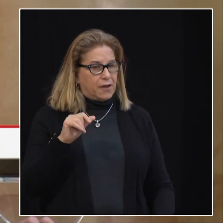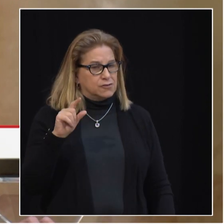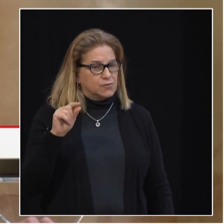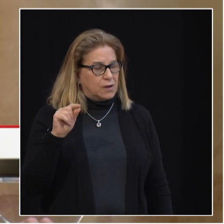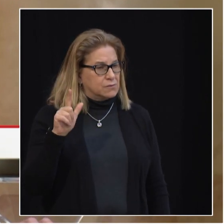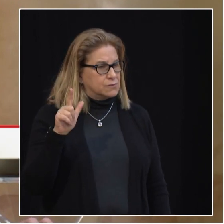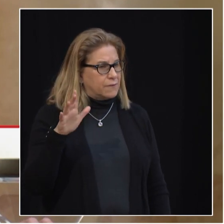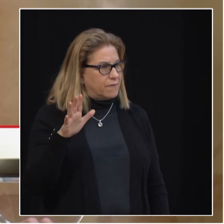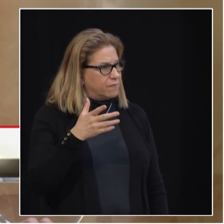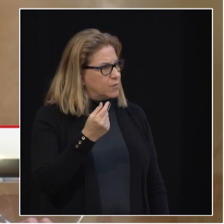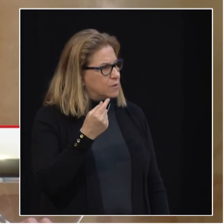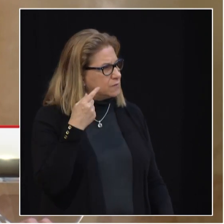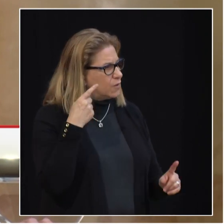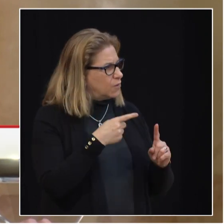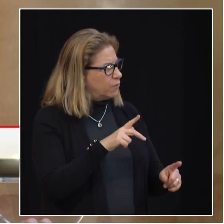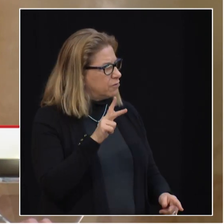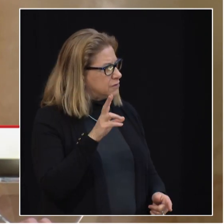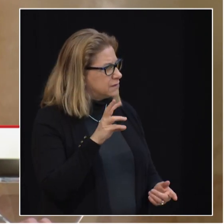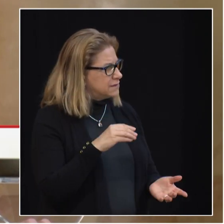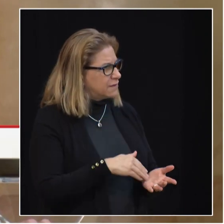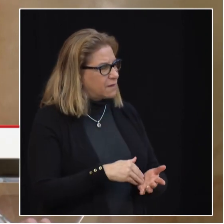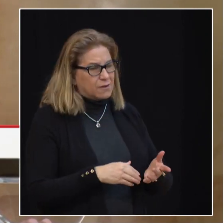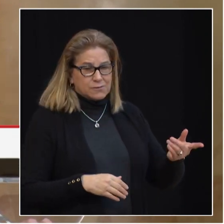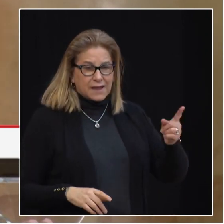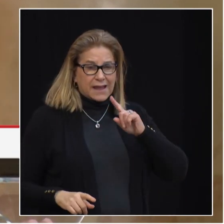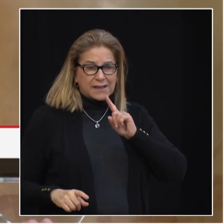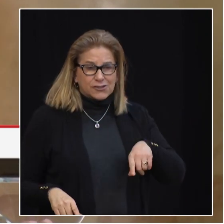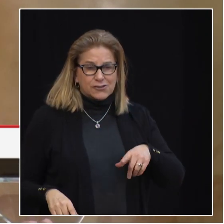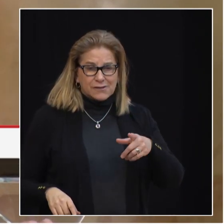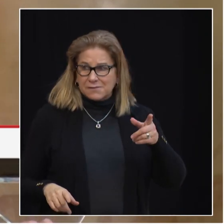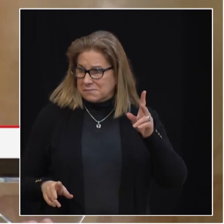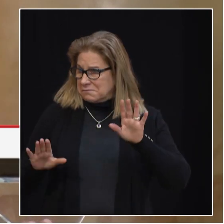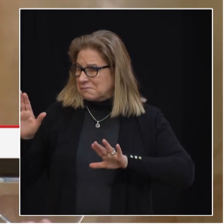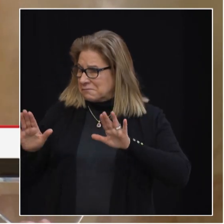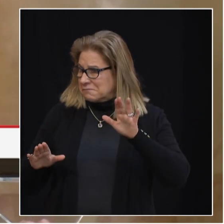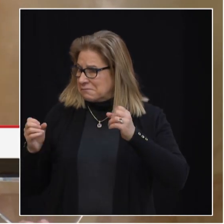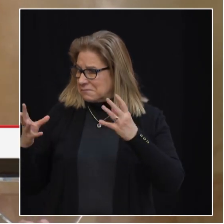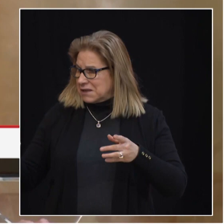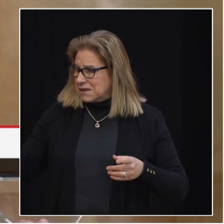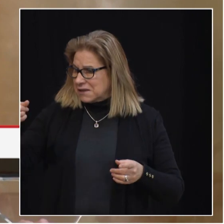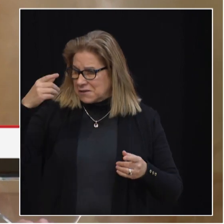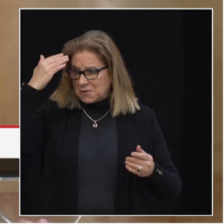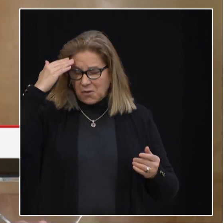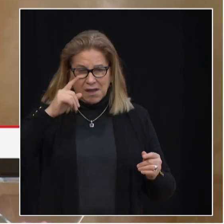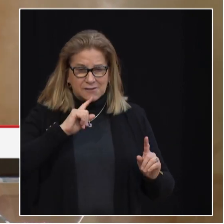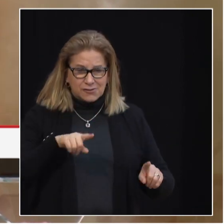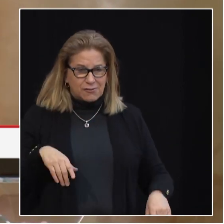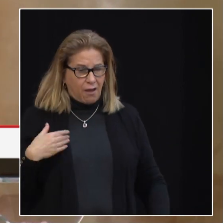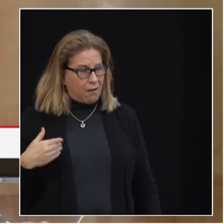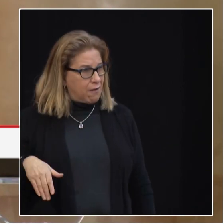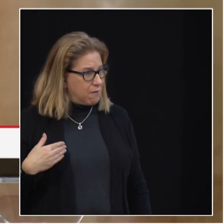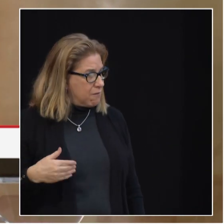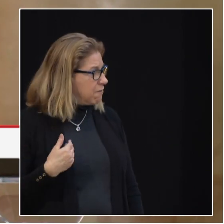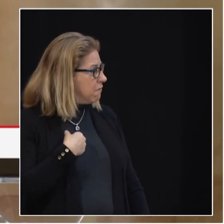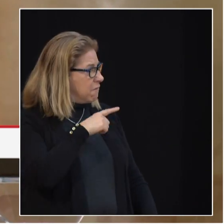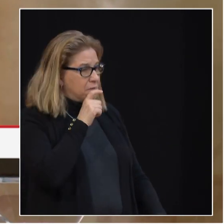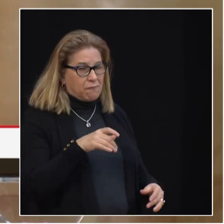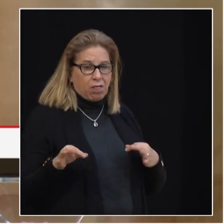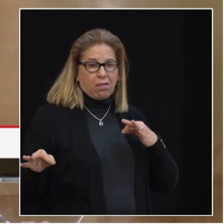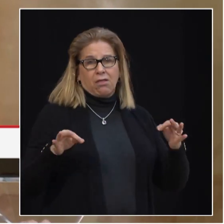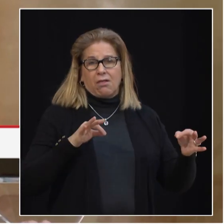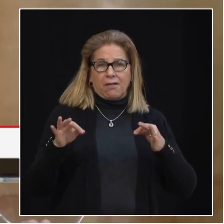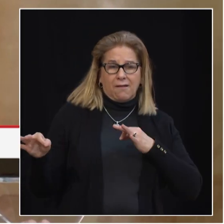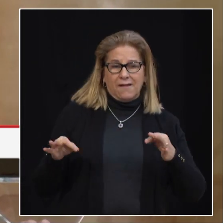should see every single hand in this room up in the air because we have talked about this pretty much every single